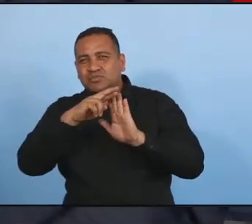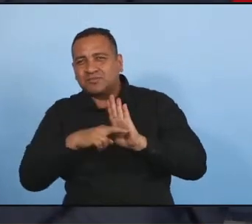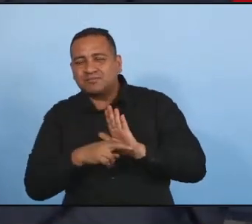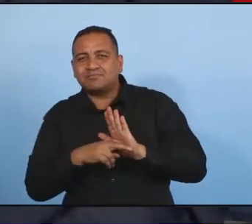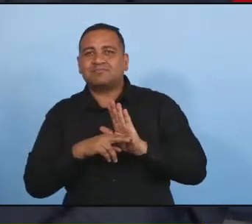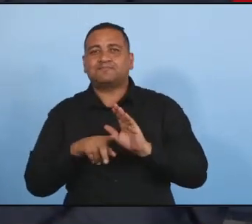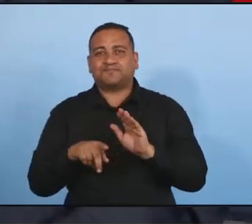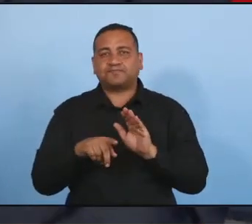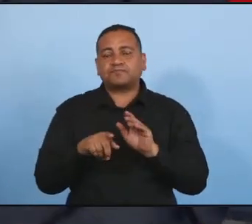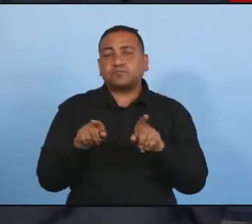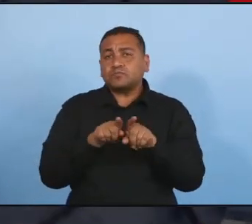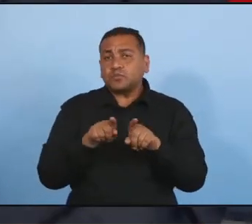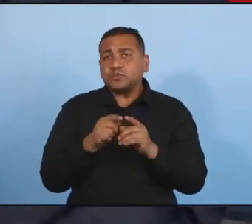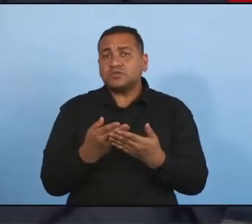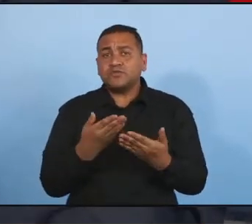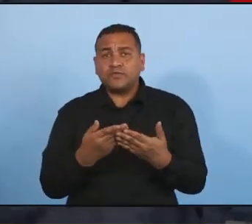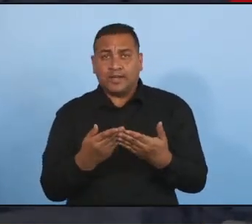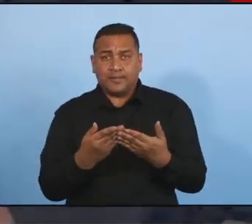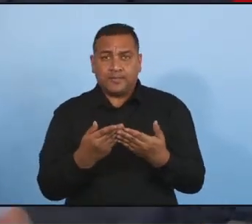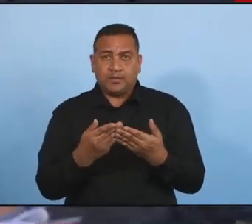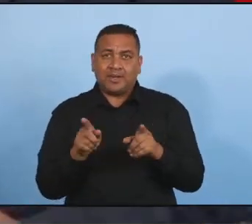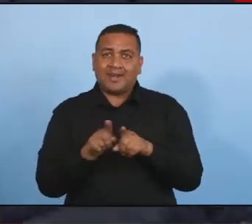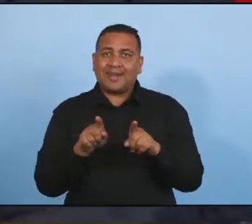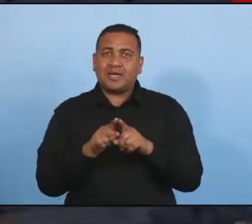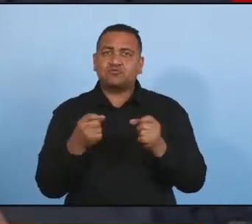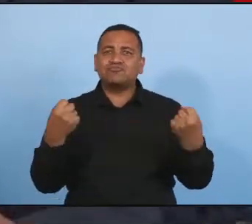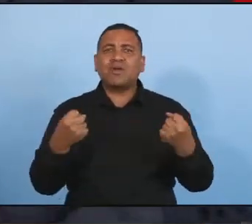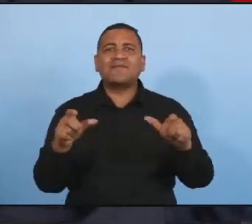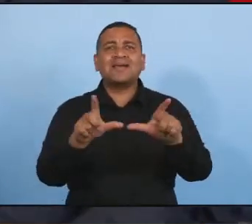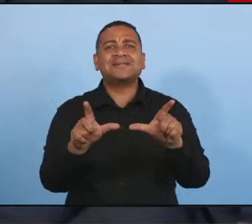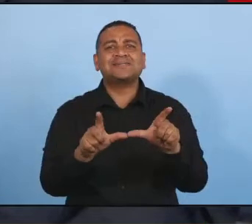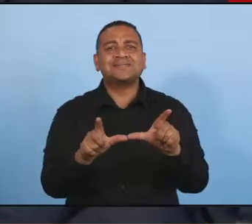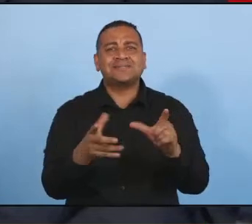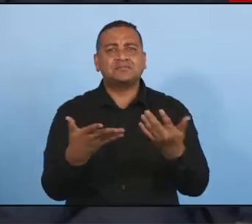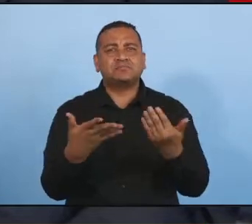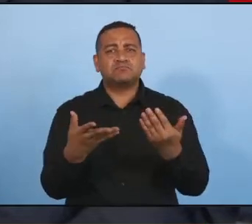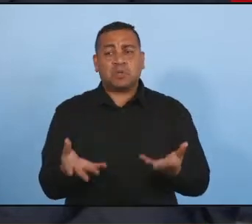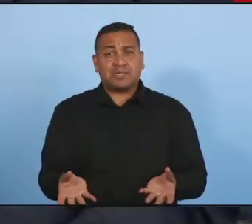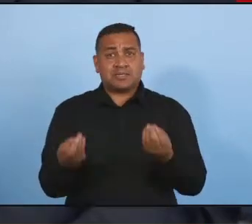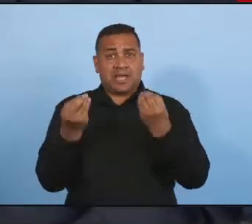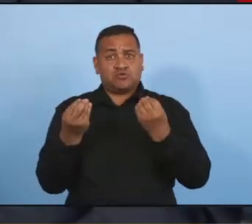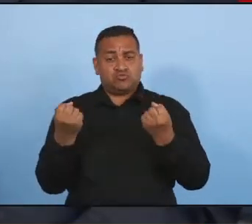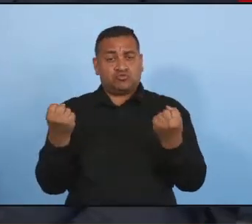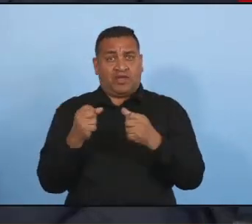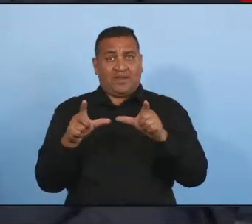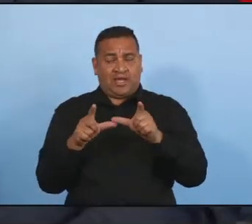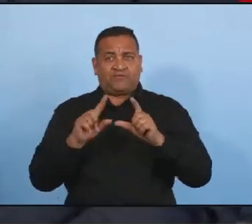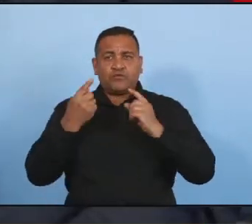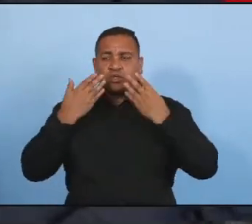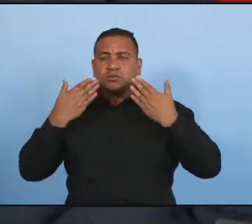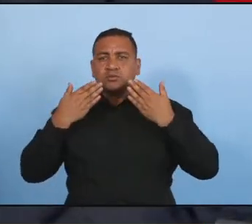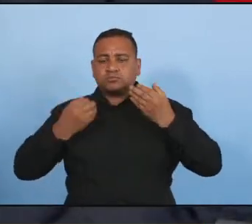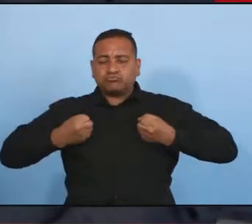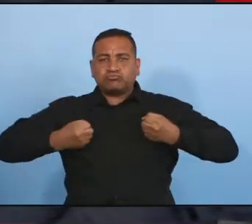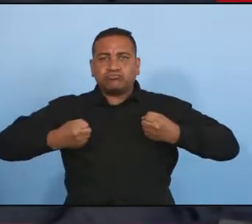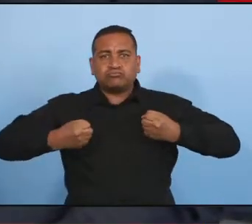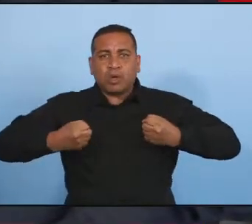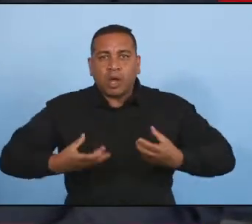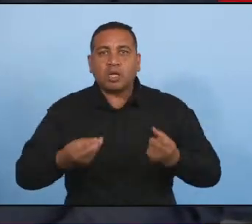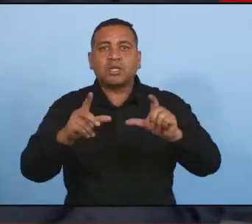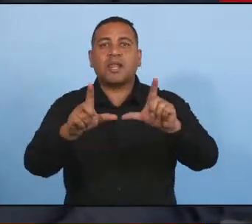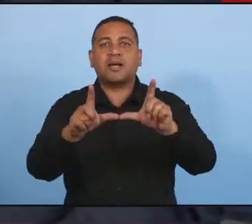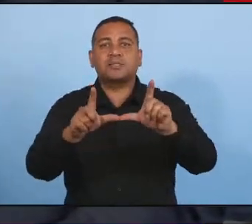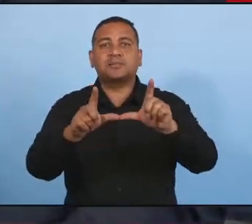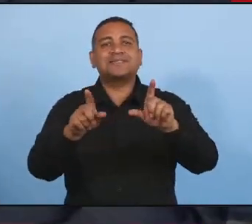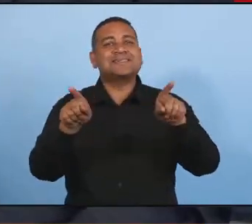to a driver's license where you have some training and practice, and finally you will do the driver's license